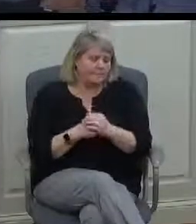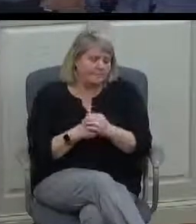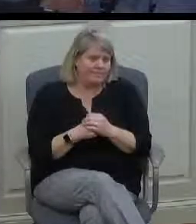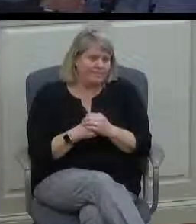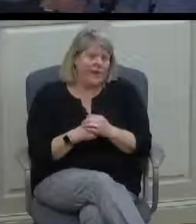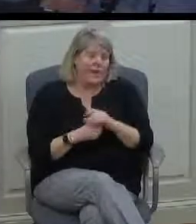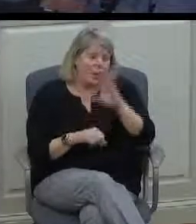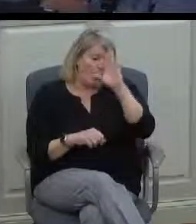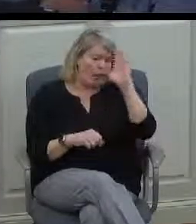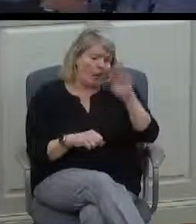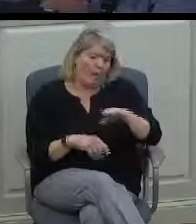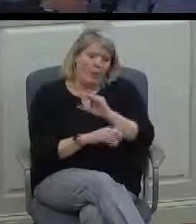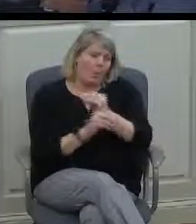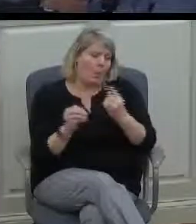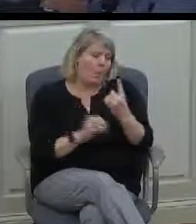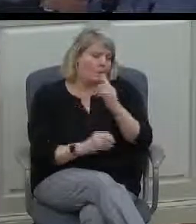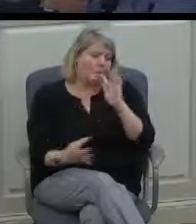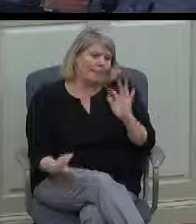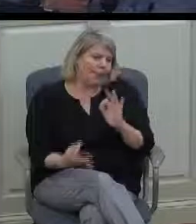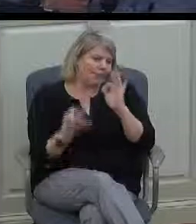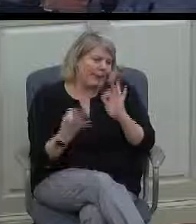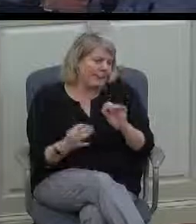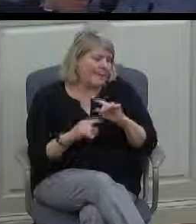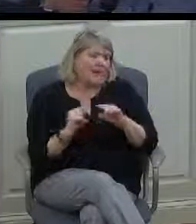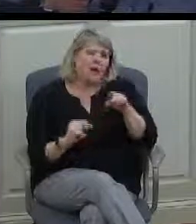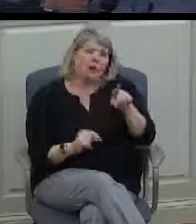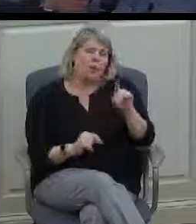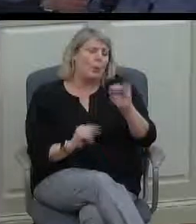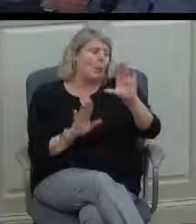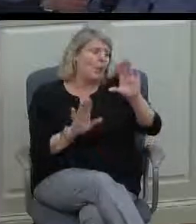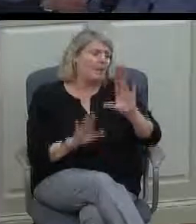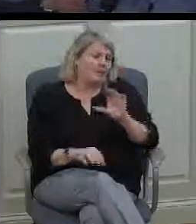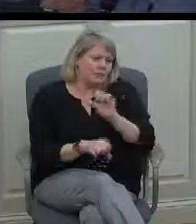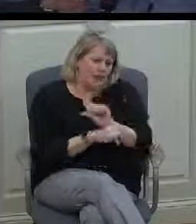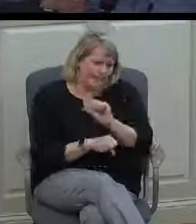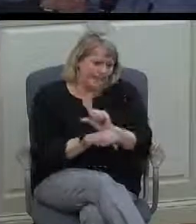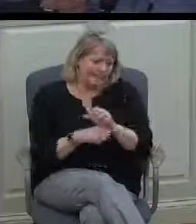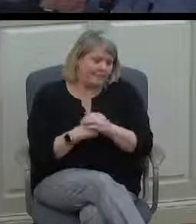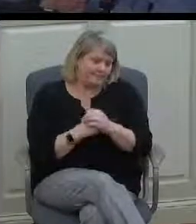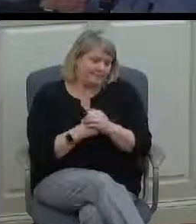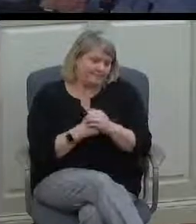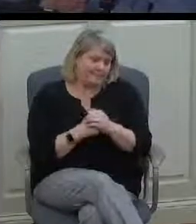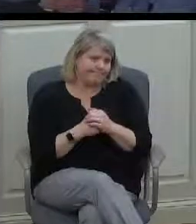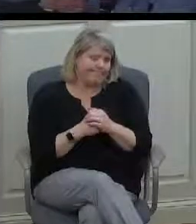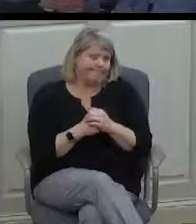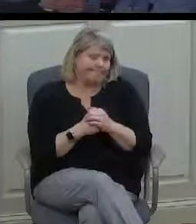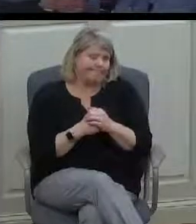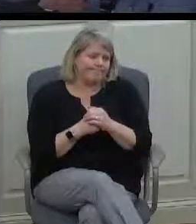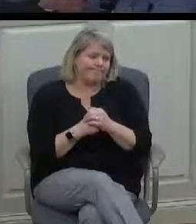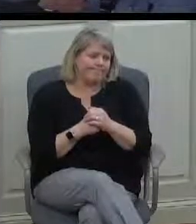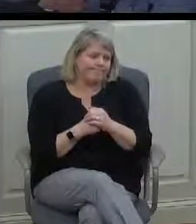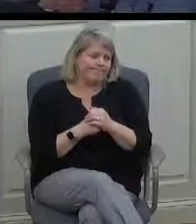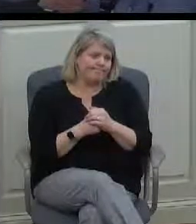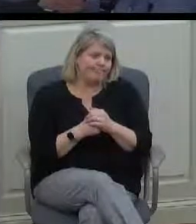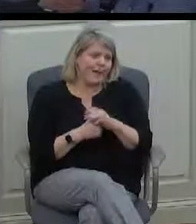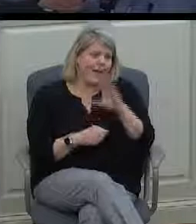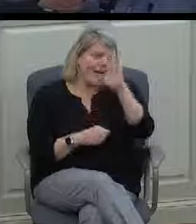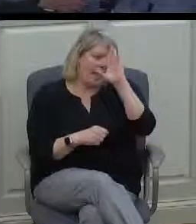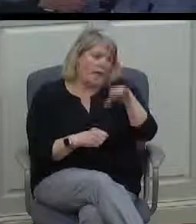Nobody's perfect, but you all do a fantastic job. And I'm sure many times it's